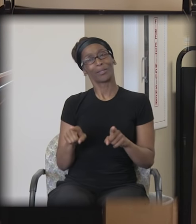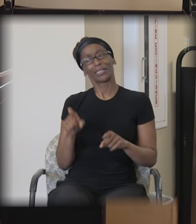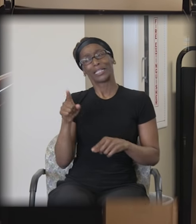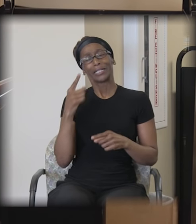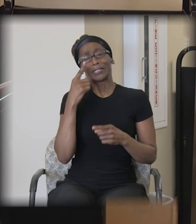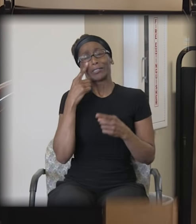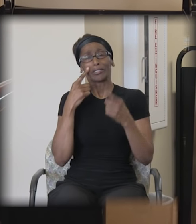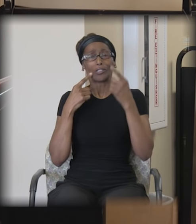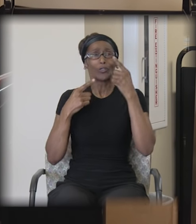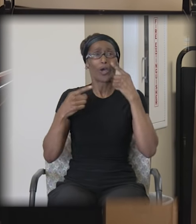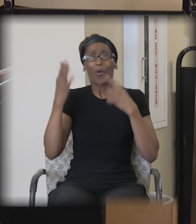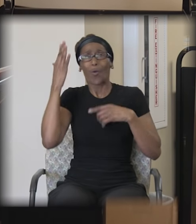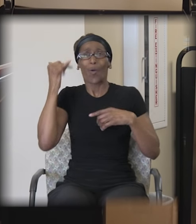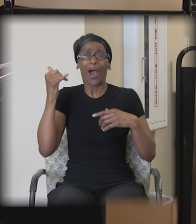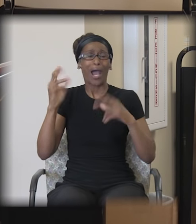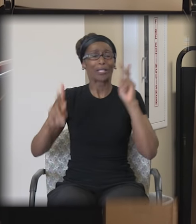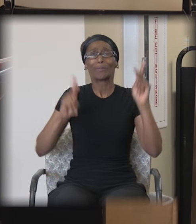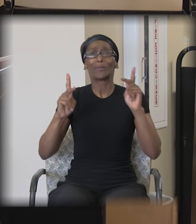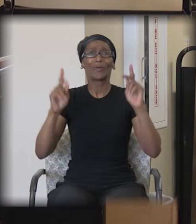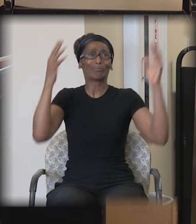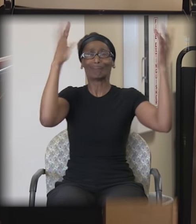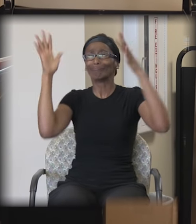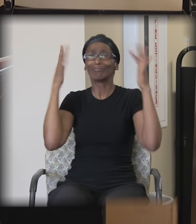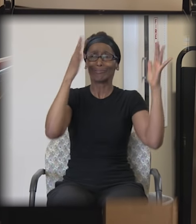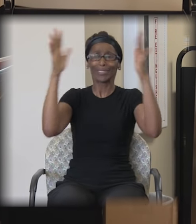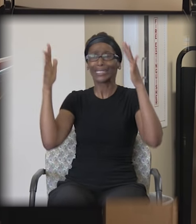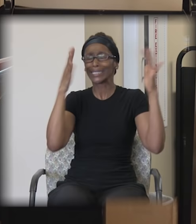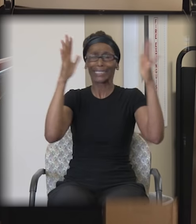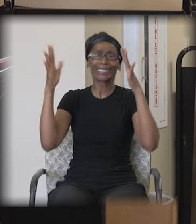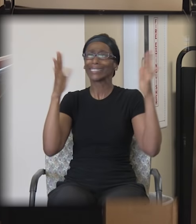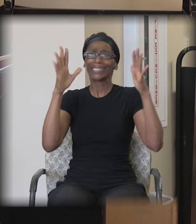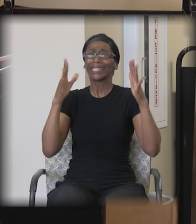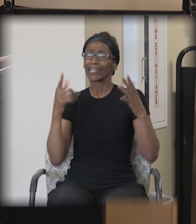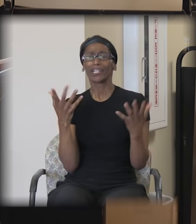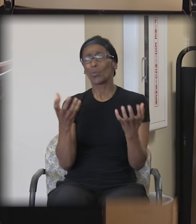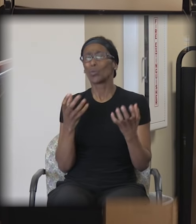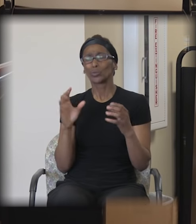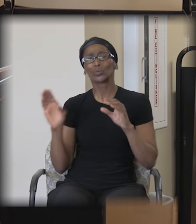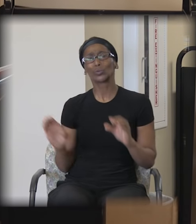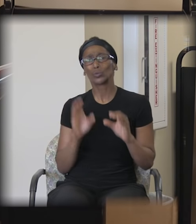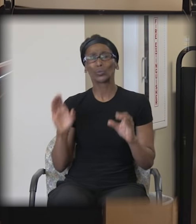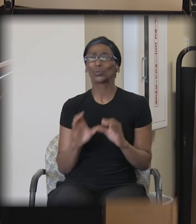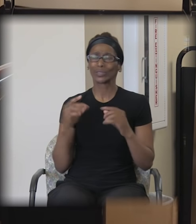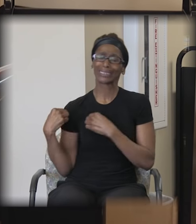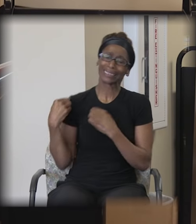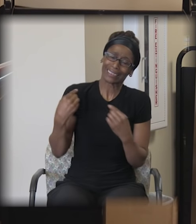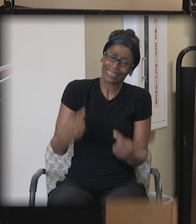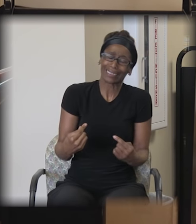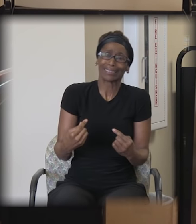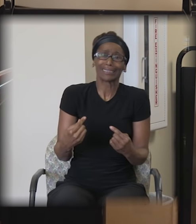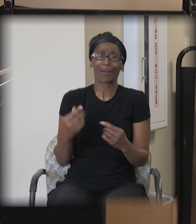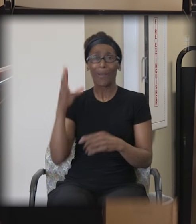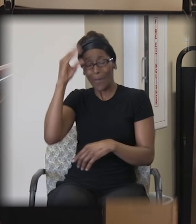deaf applause. All he'd wanted to do since he was a boy was find a way to play